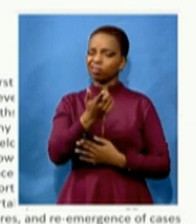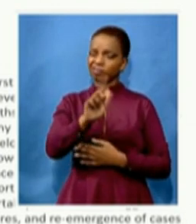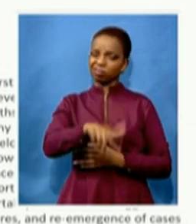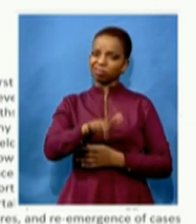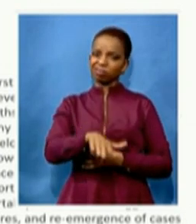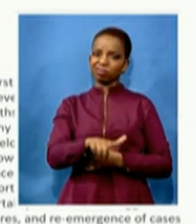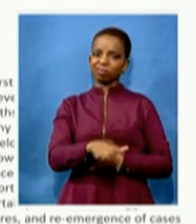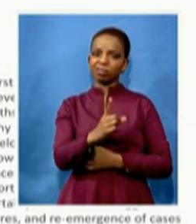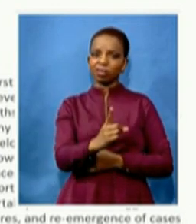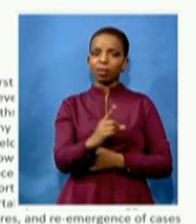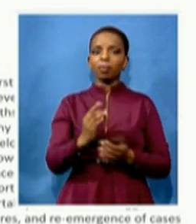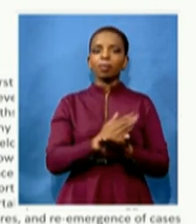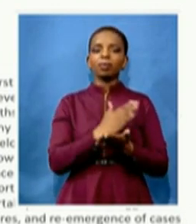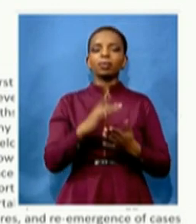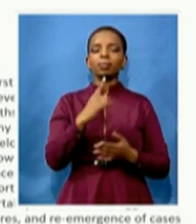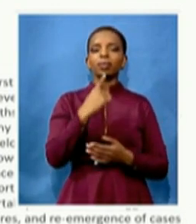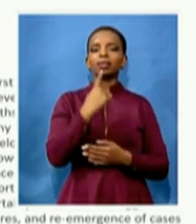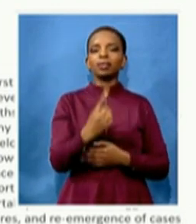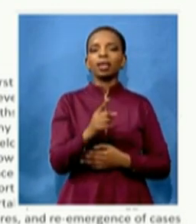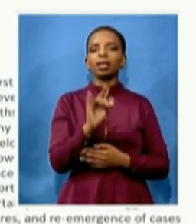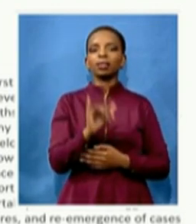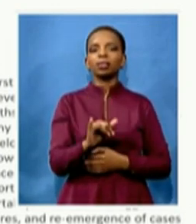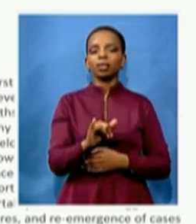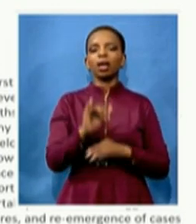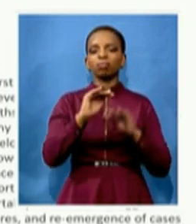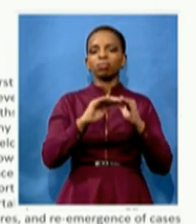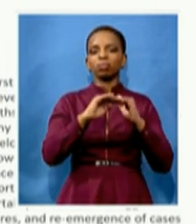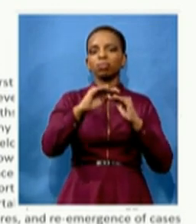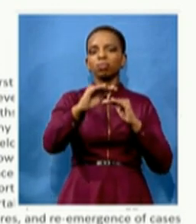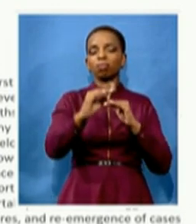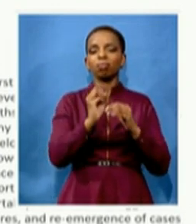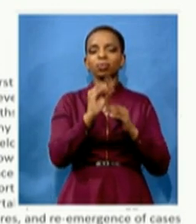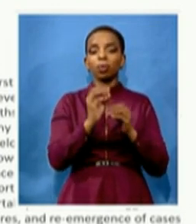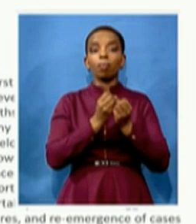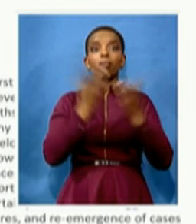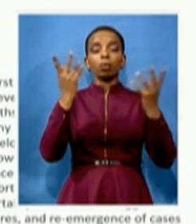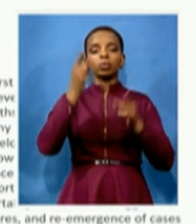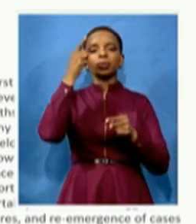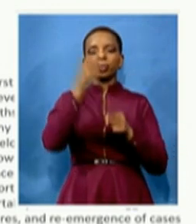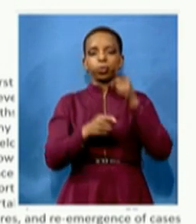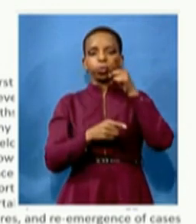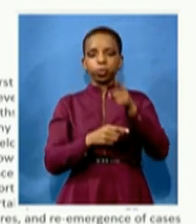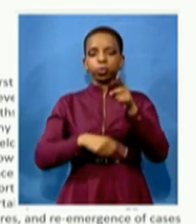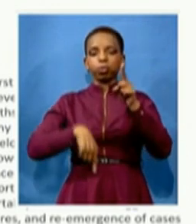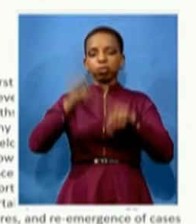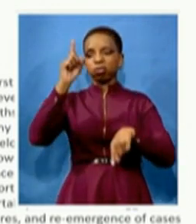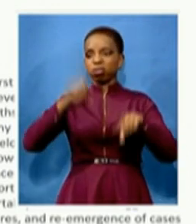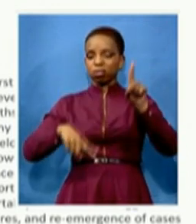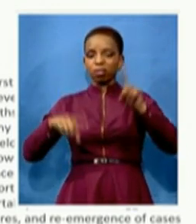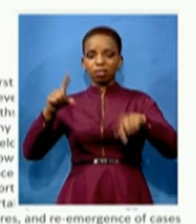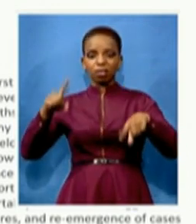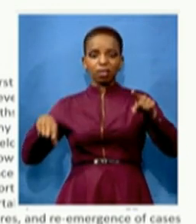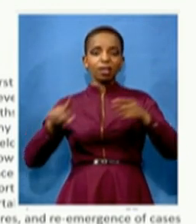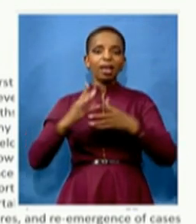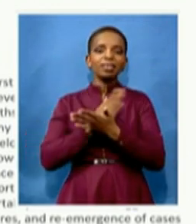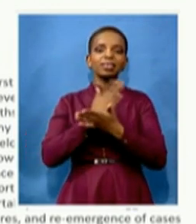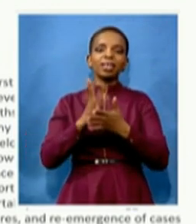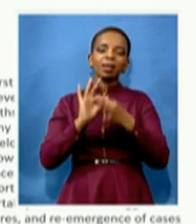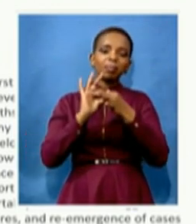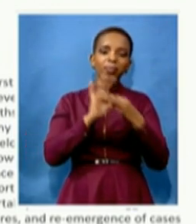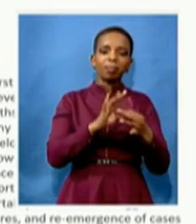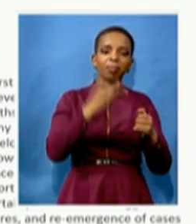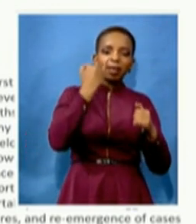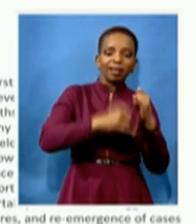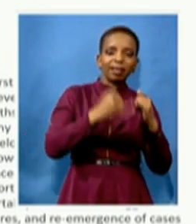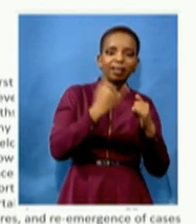deaths. And those critiques take various different forms. Some of them relate to model structure, shortcomings in the model structure. As we've really gone